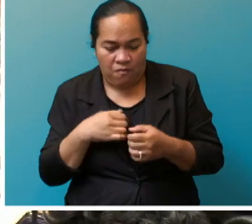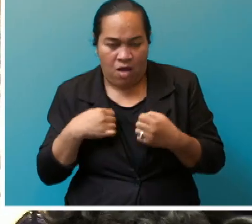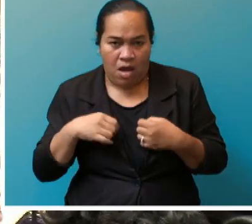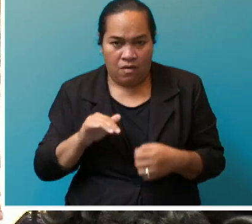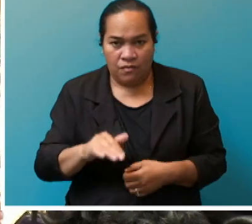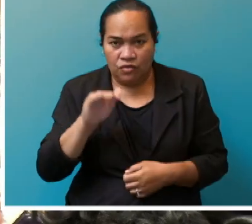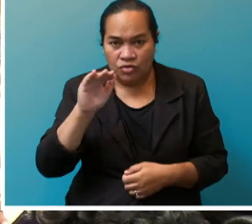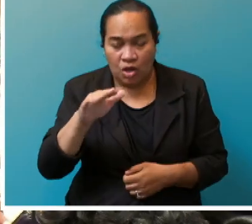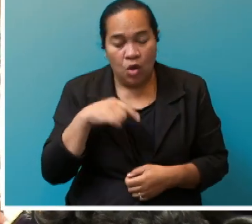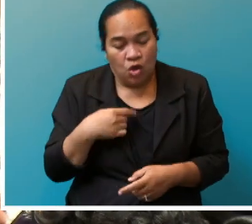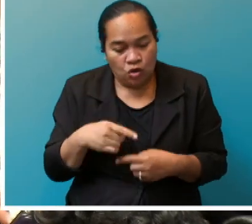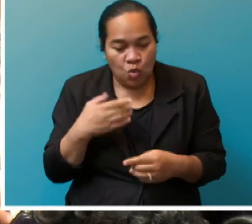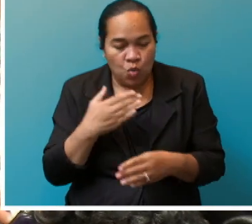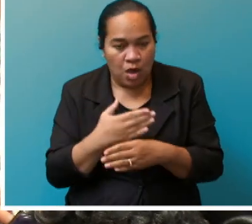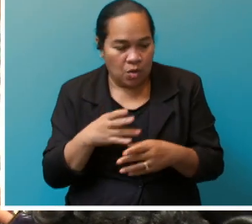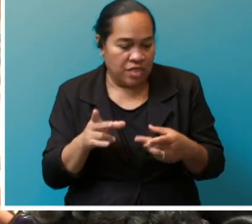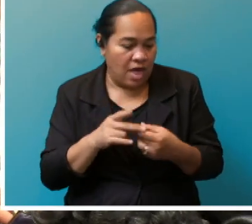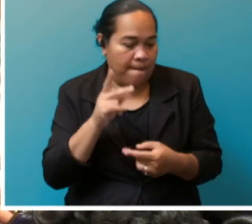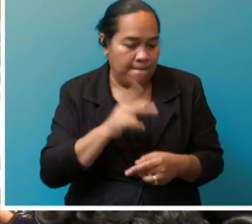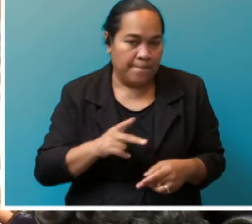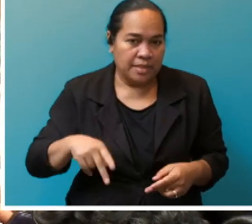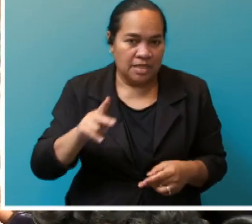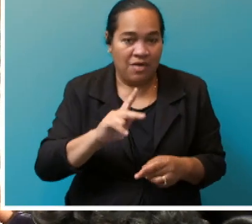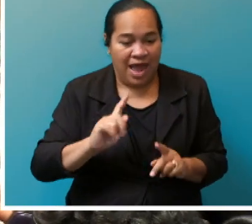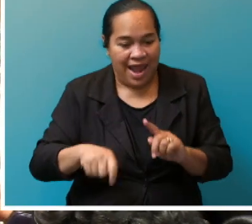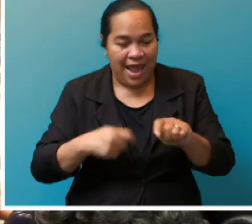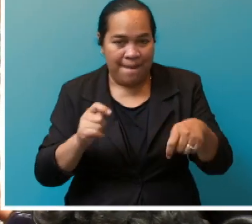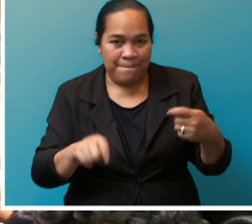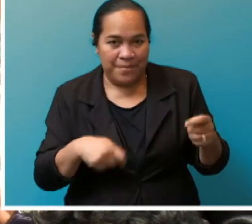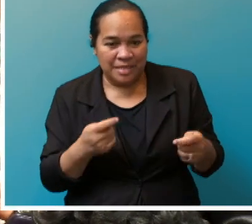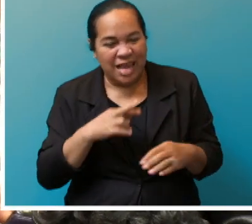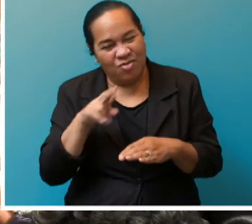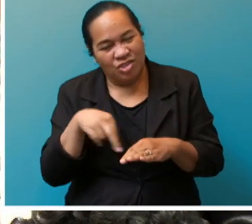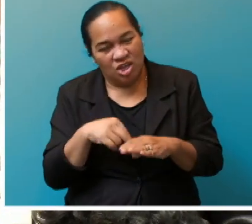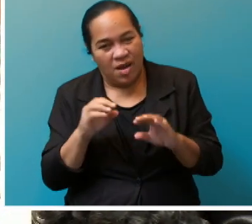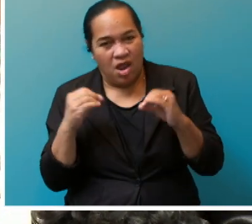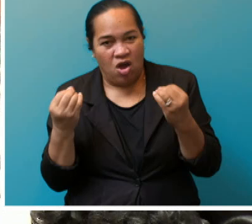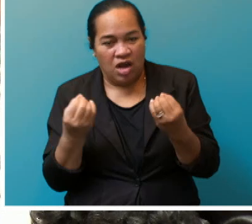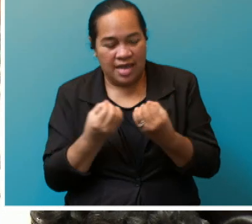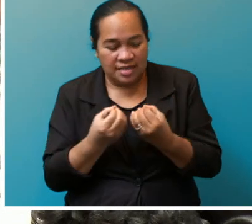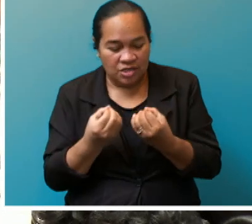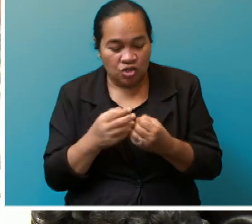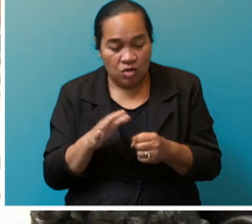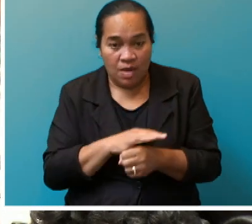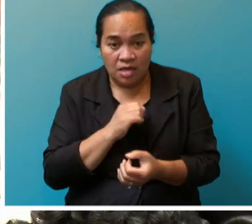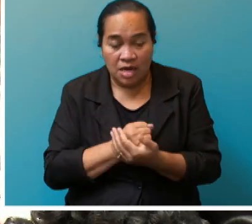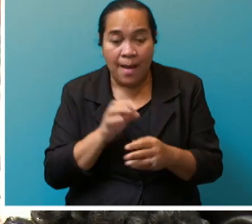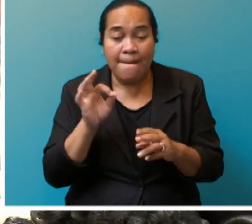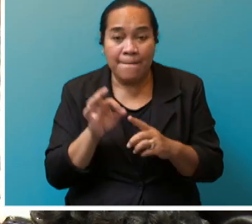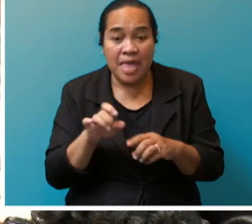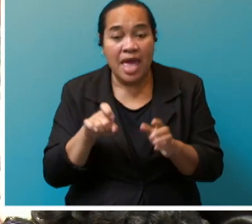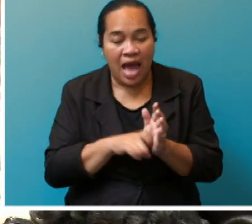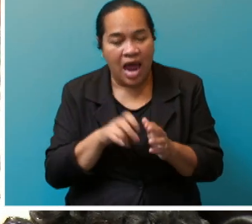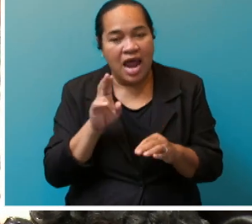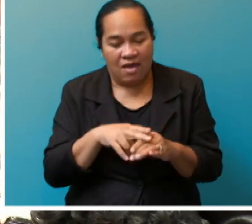continue to work closely with the Pacific neighbors and regional organizations to ensure PRF can deliver effectively.